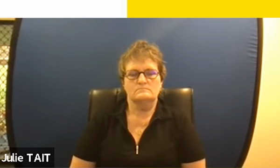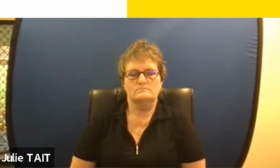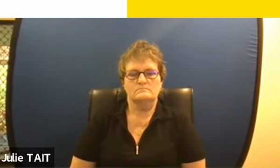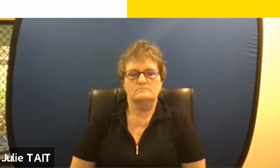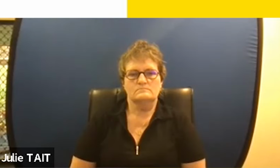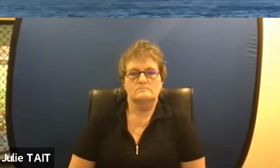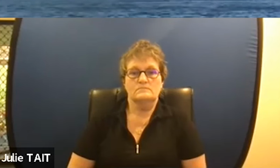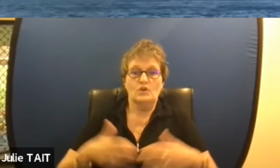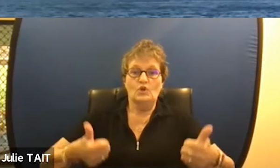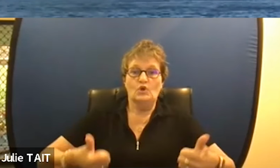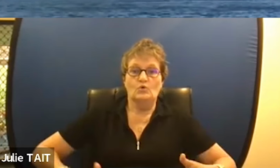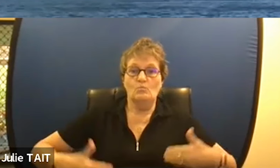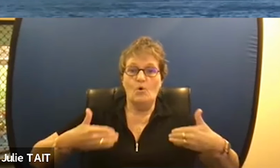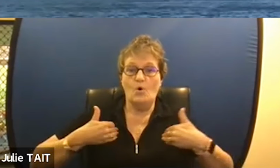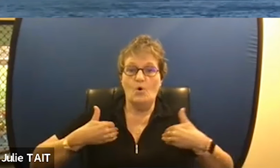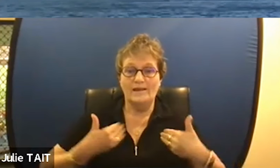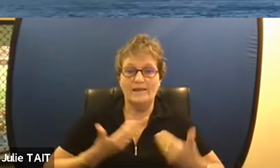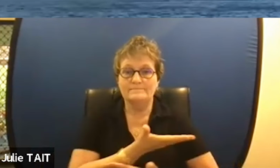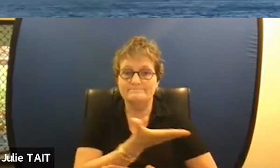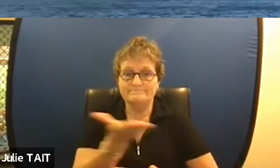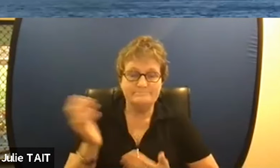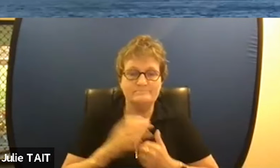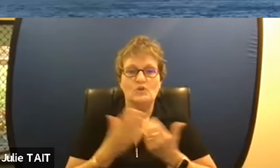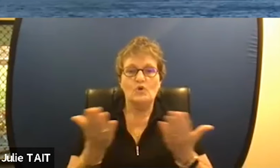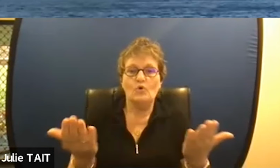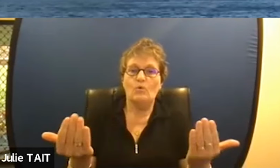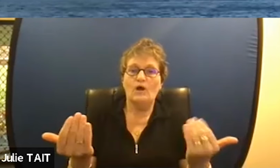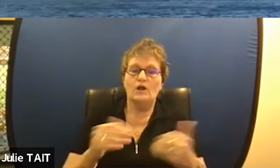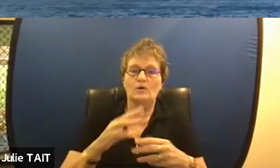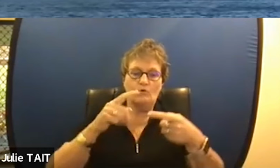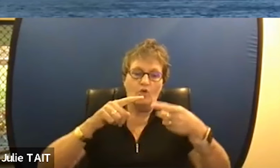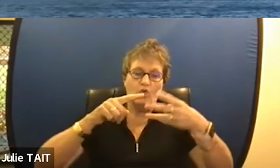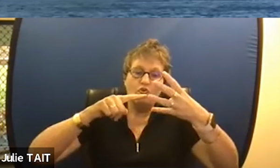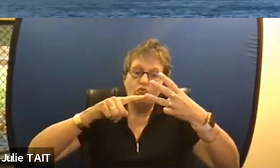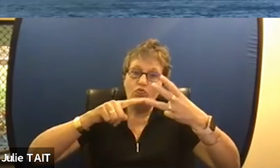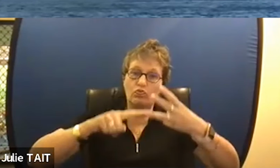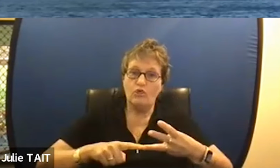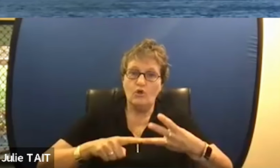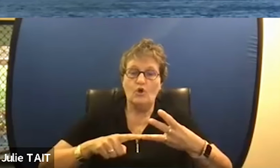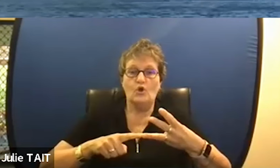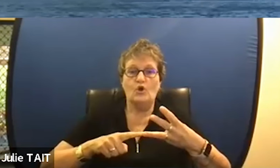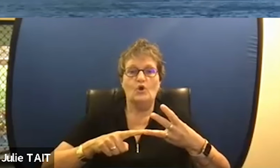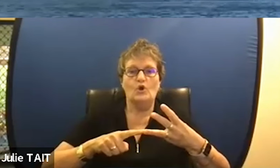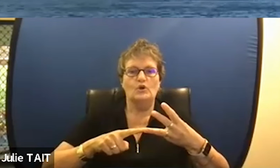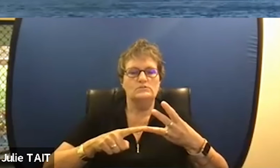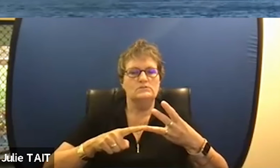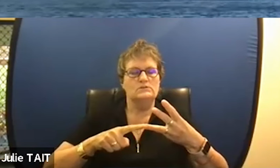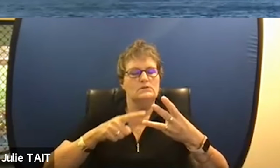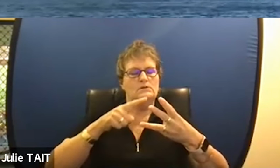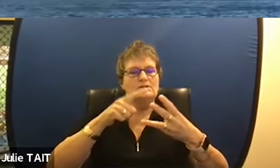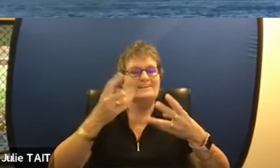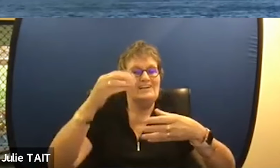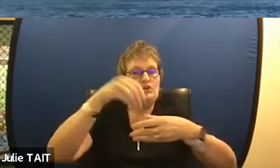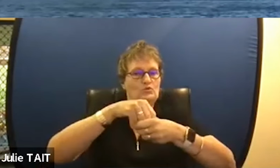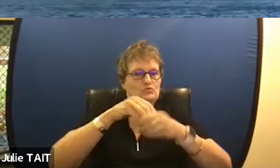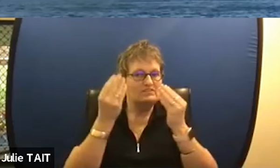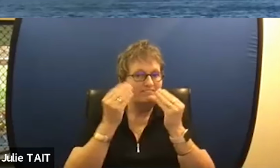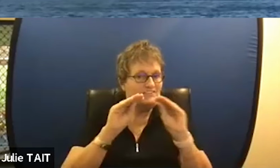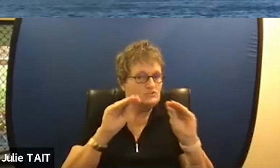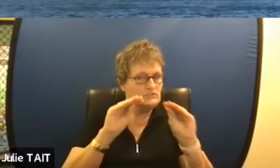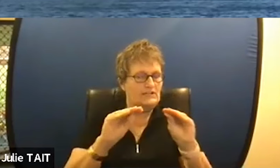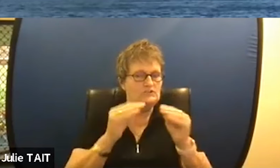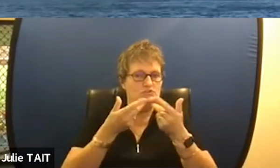Good morning, everybody. I'd like to welcome you all to the third annual Inclusive Education Showcase. I'm Terry Cumming, and